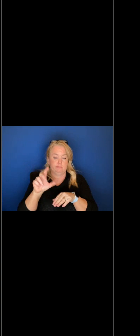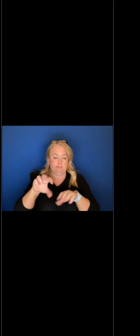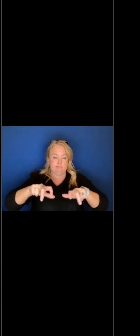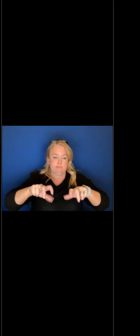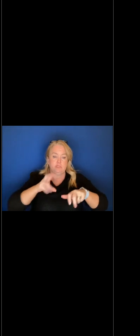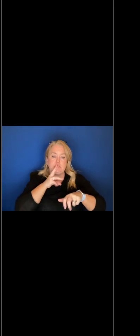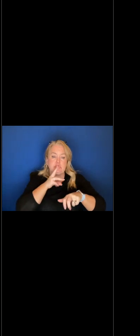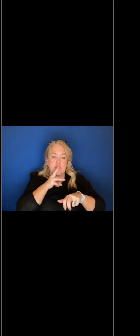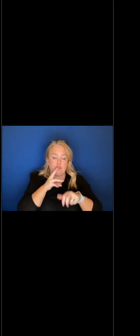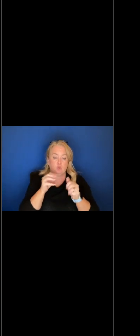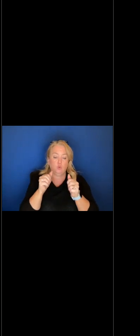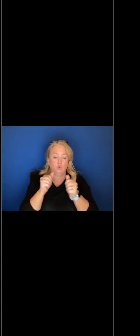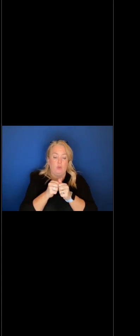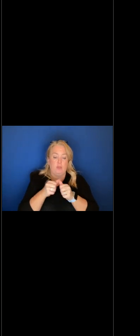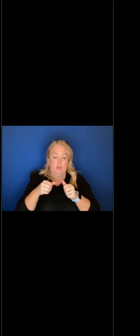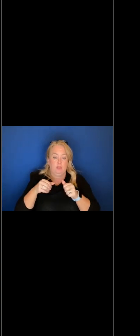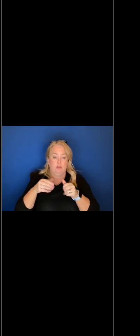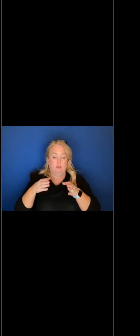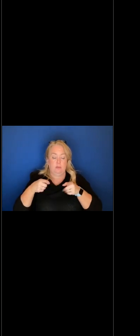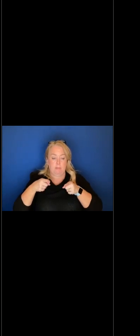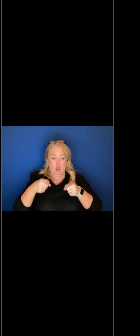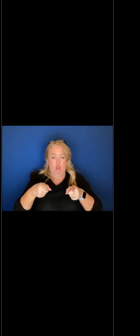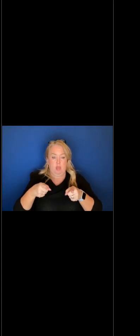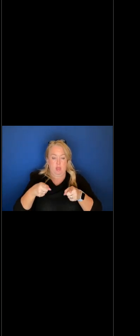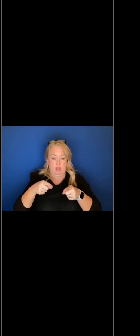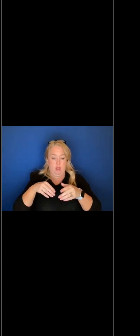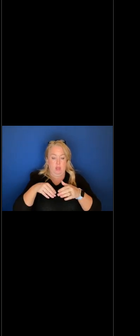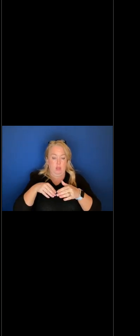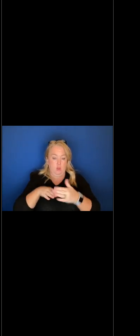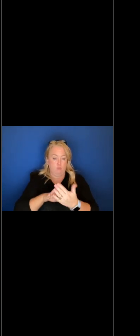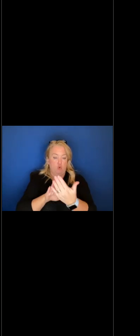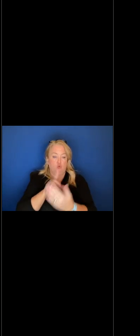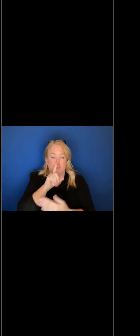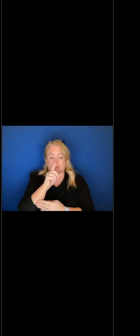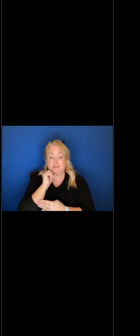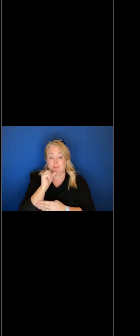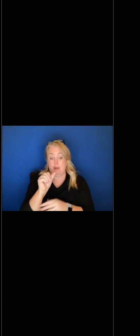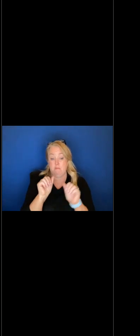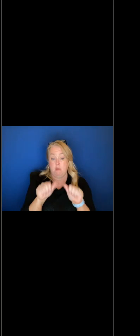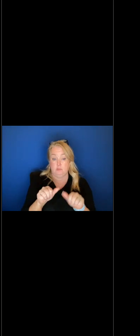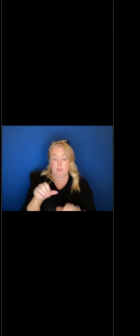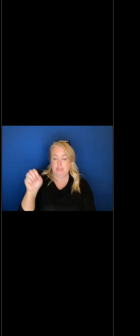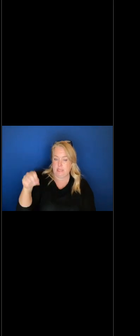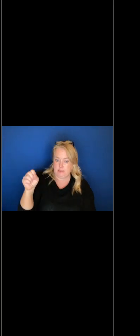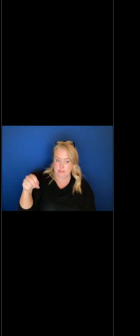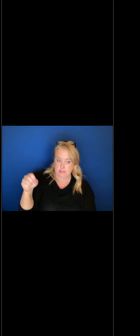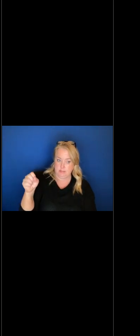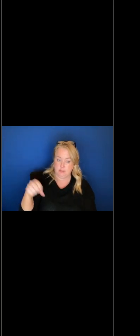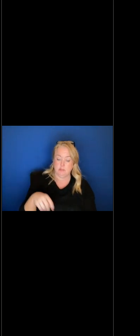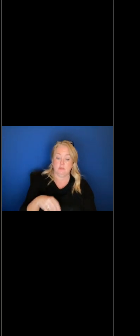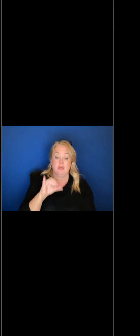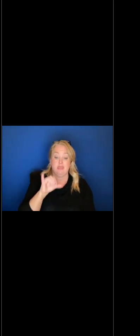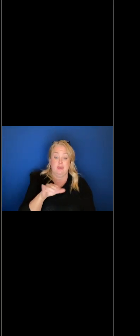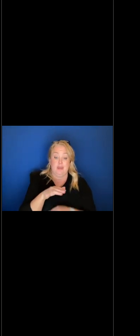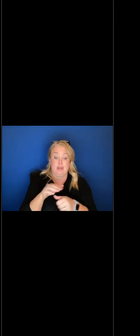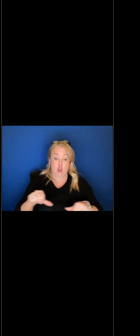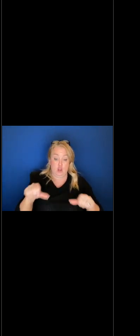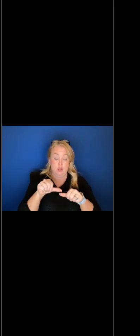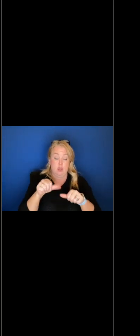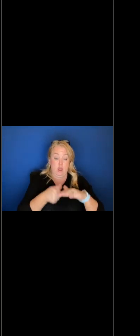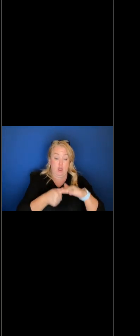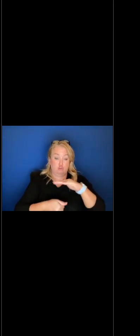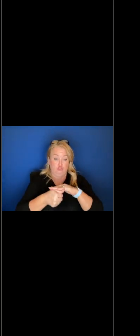where a parallel approach is not possible? Yes. The space under